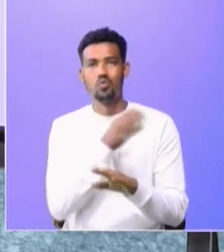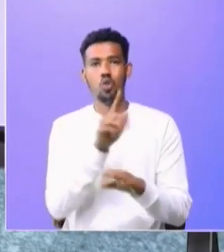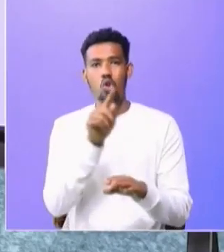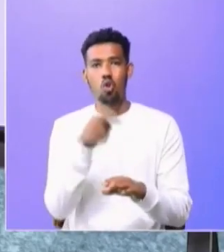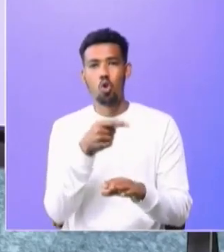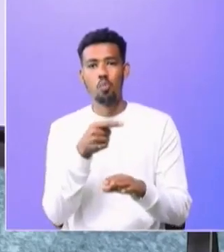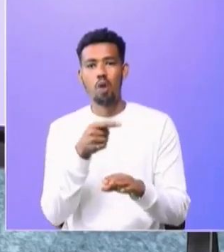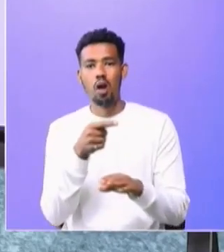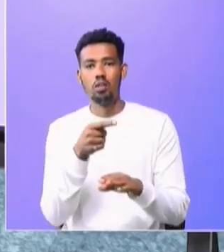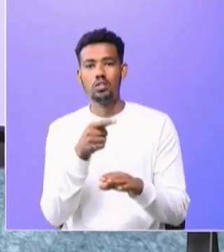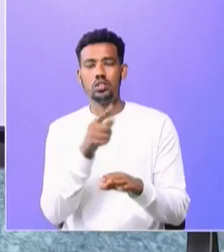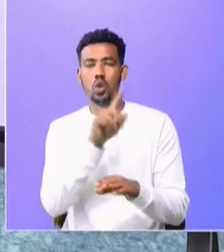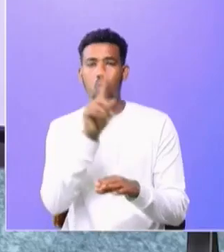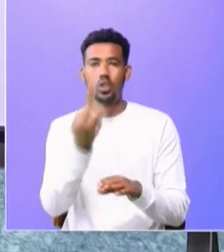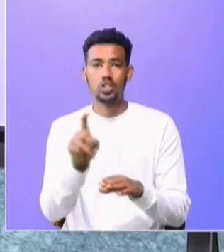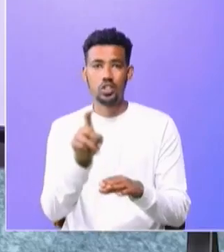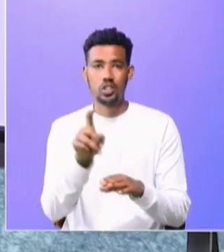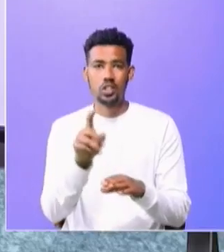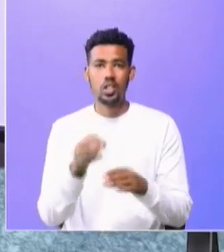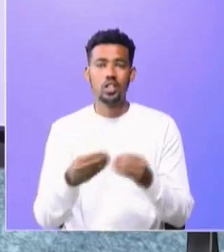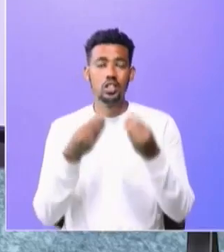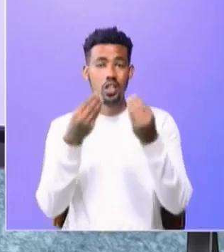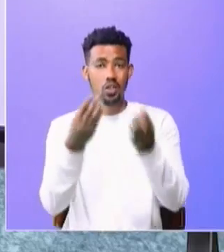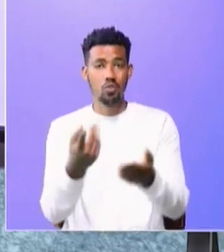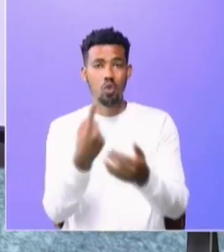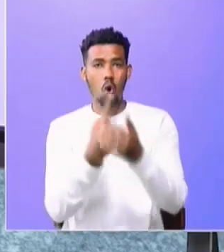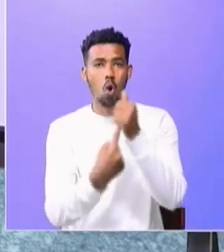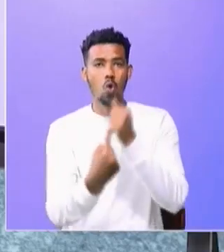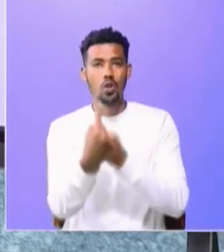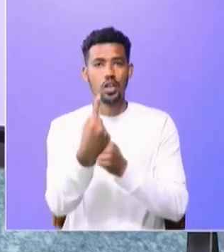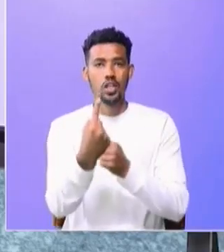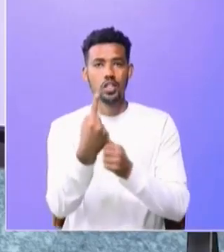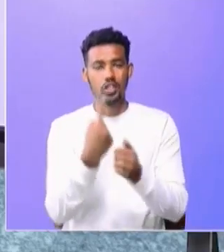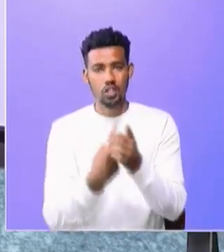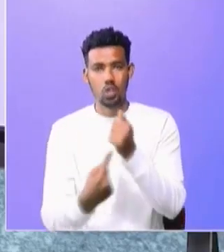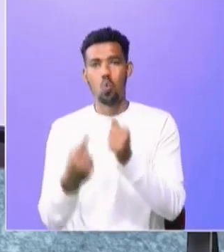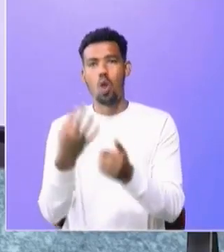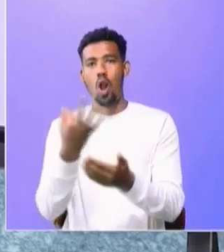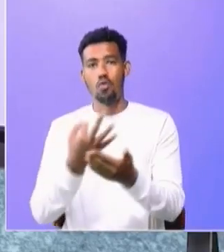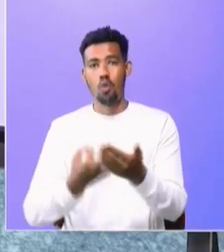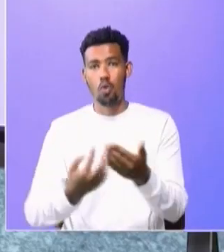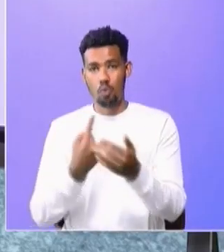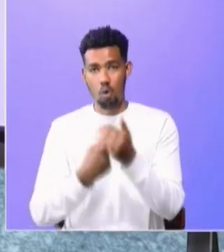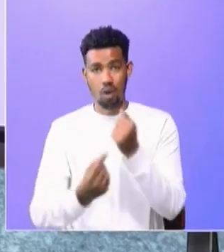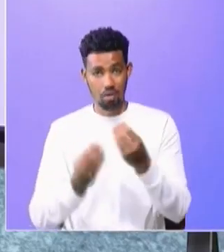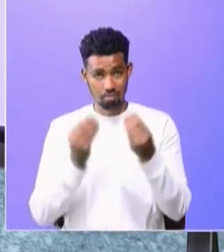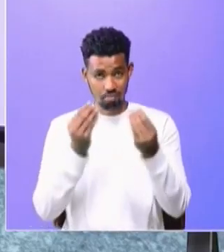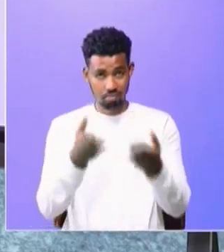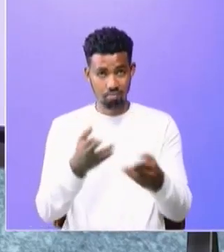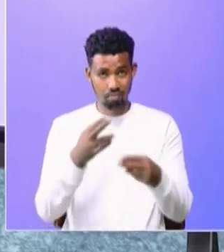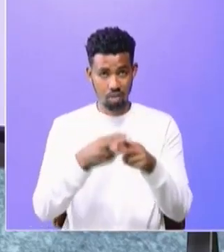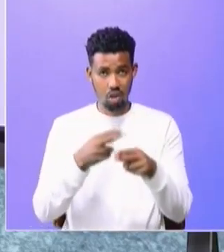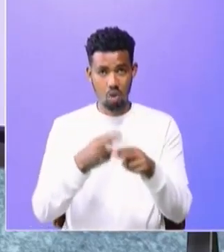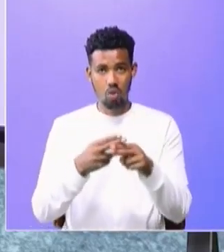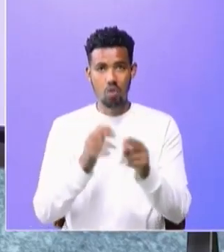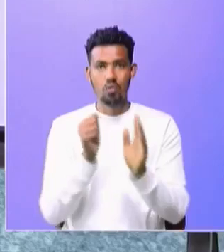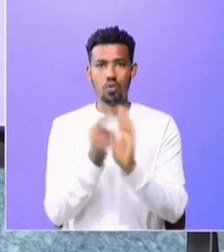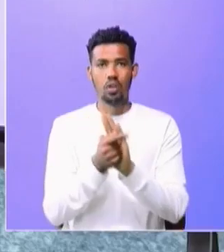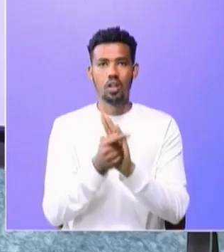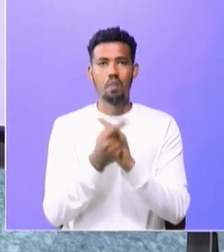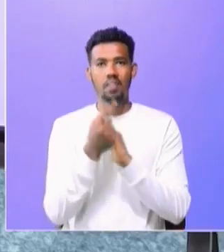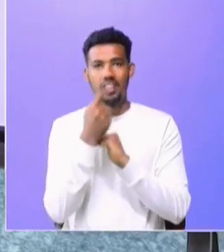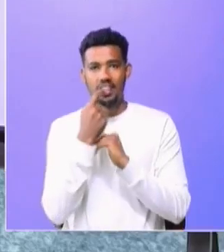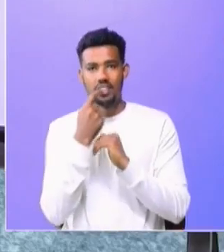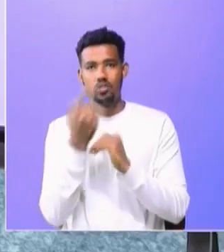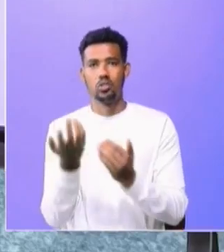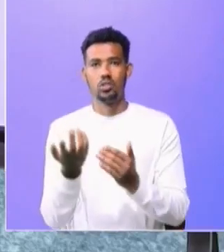questions are, or they give you only singular form of nouns. For example, tools,